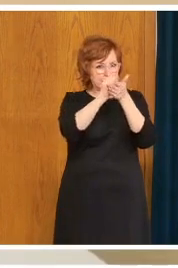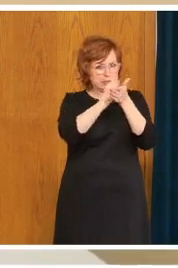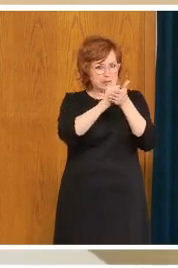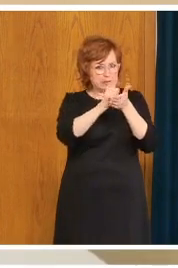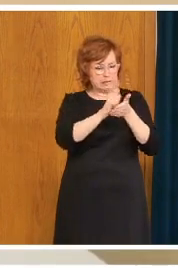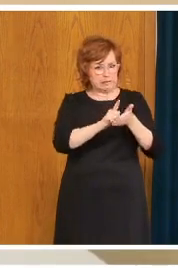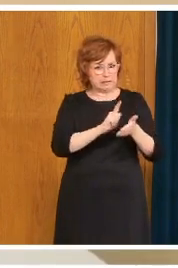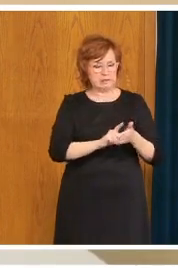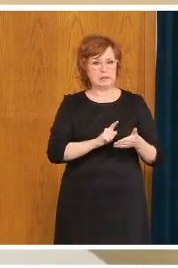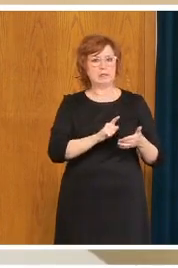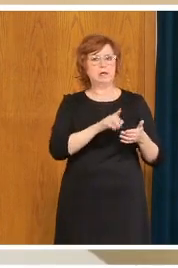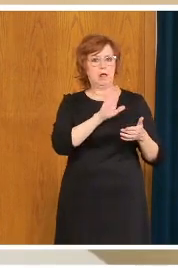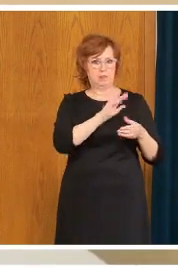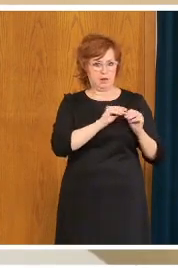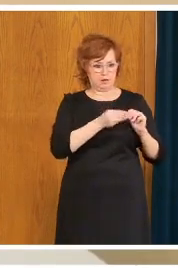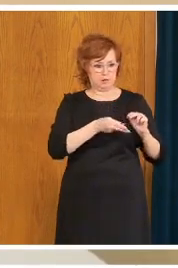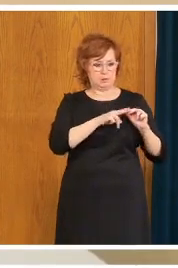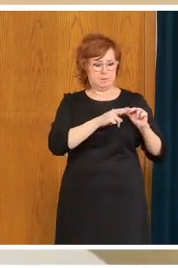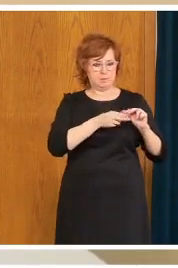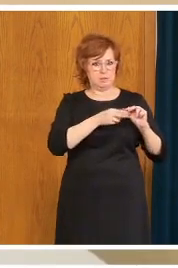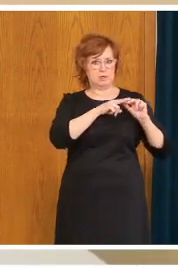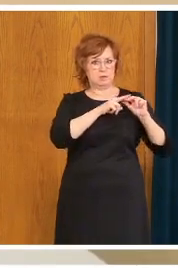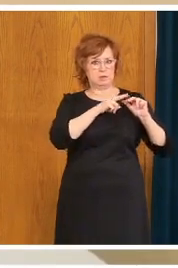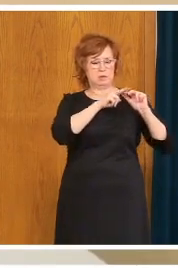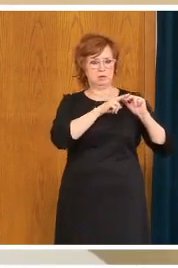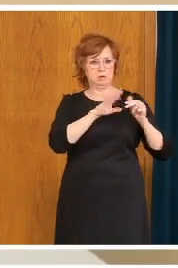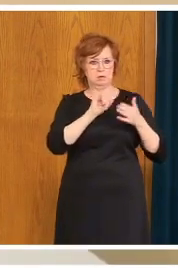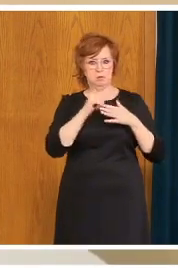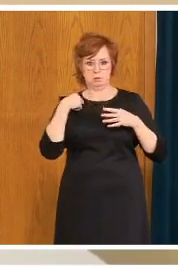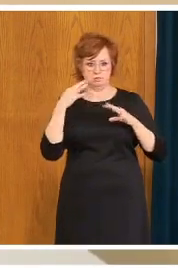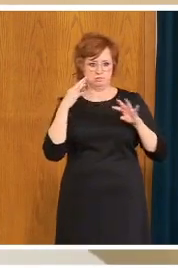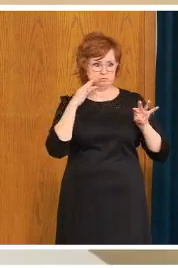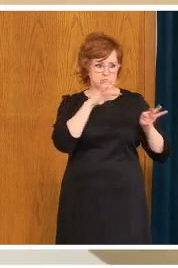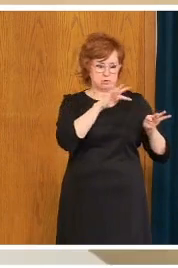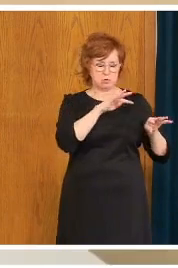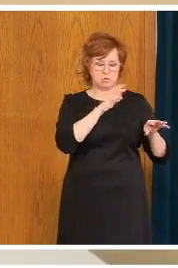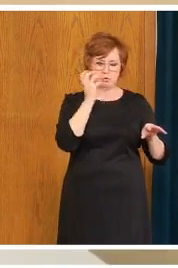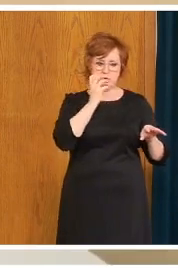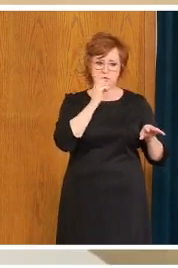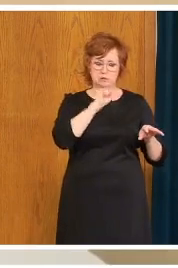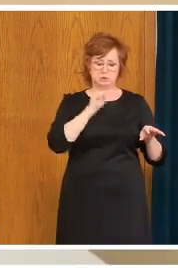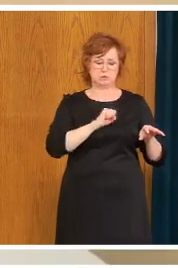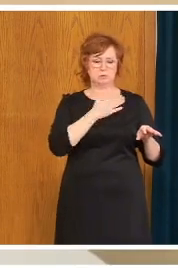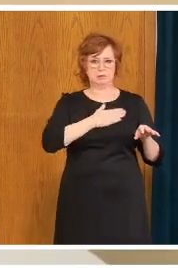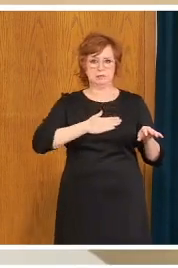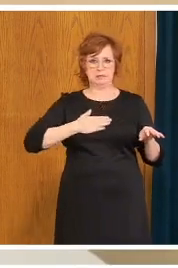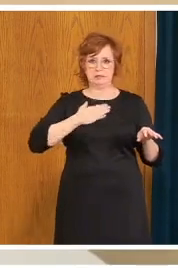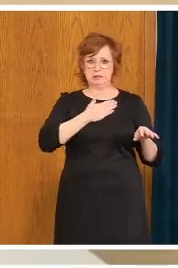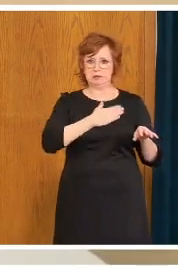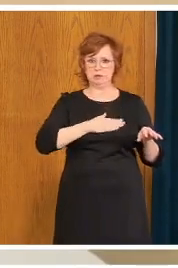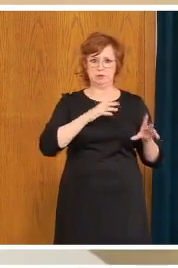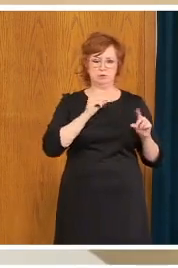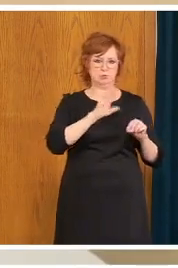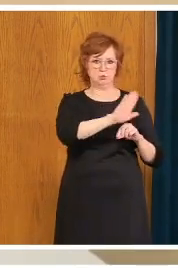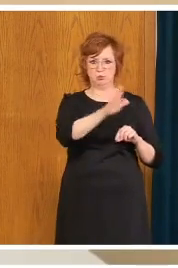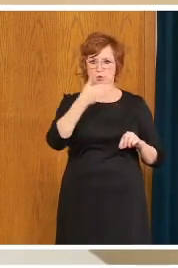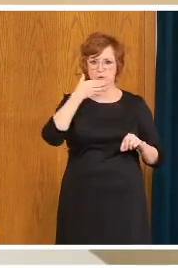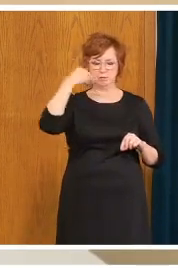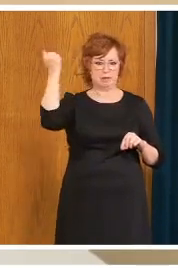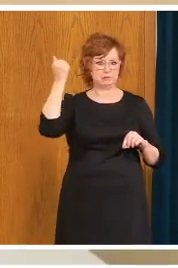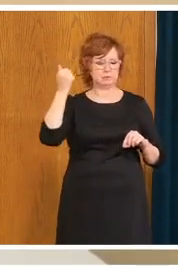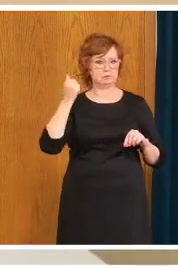an increasing proportion of variants of concern, and that is very concerning. So, Saskatoon needs to do everything it can right now